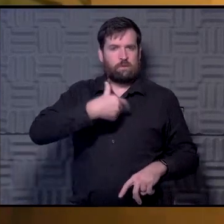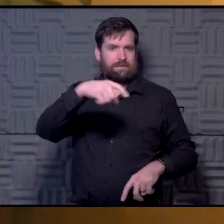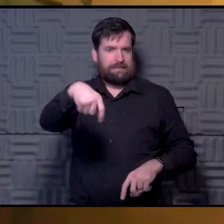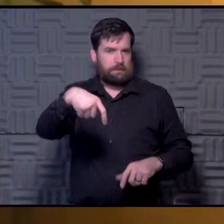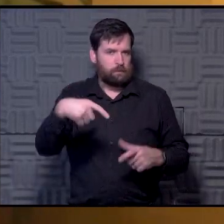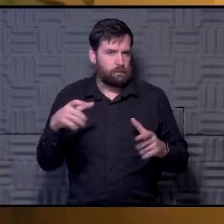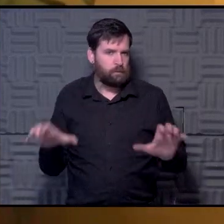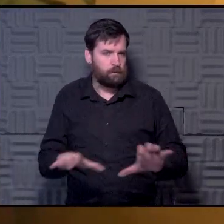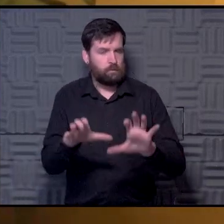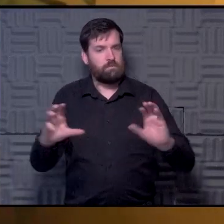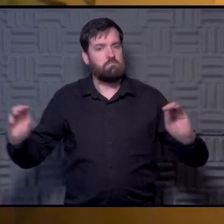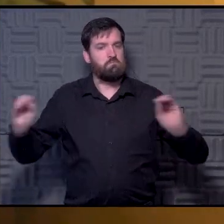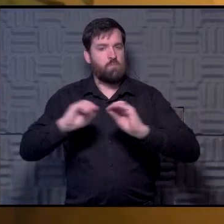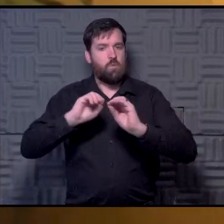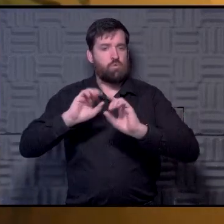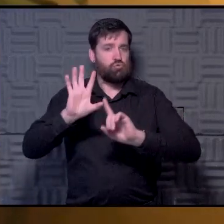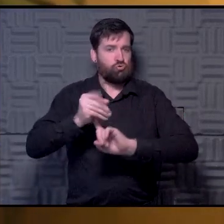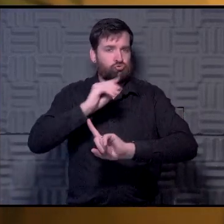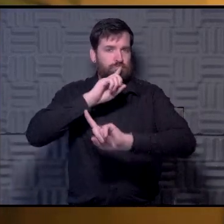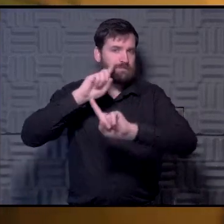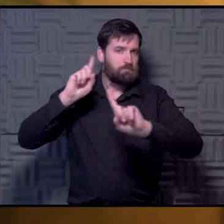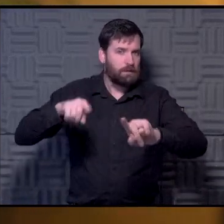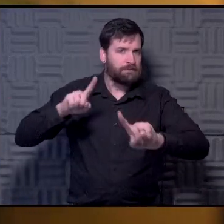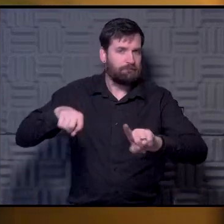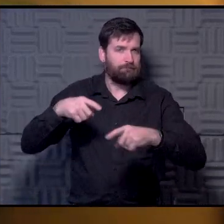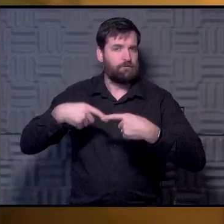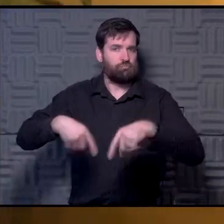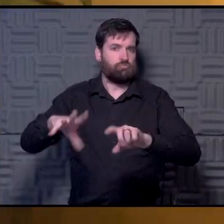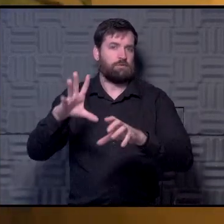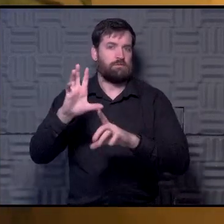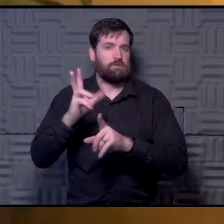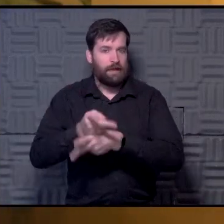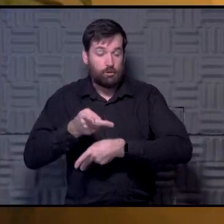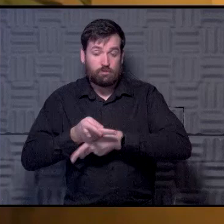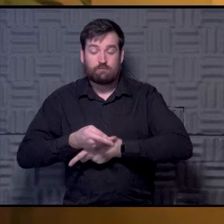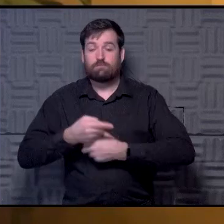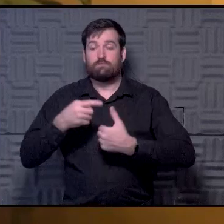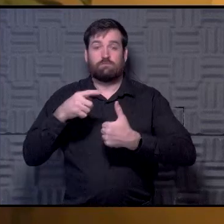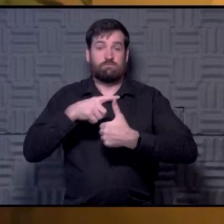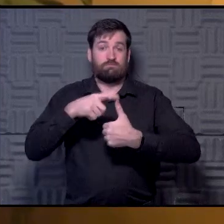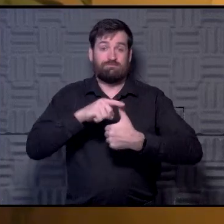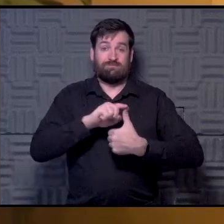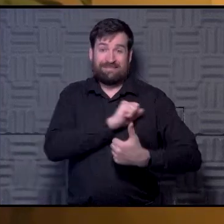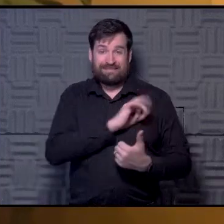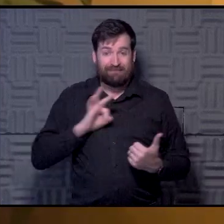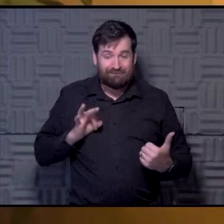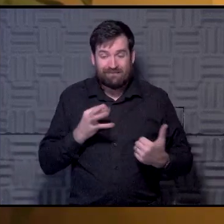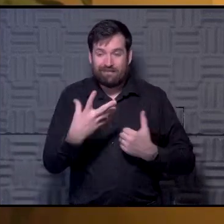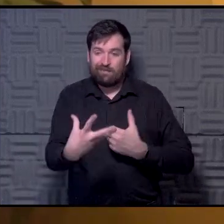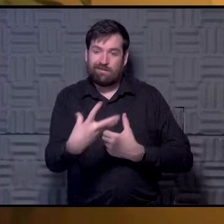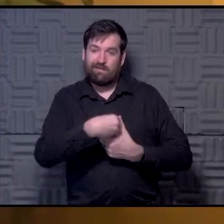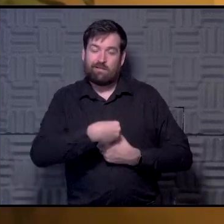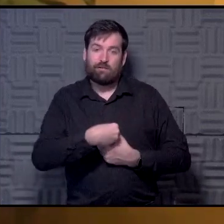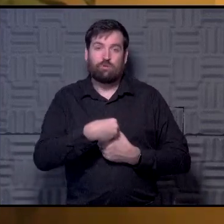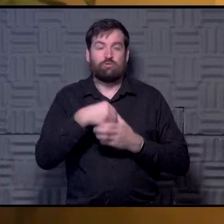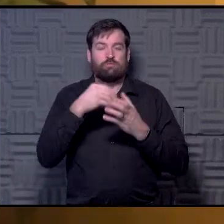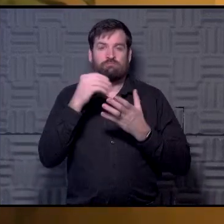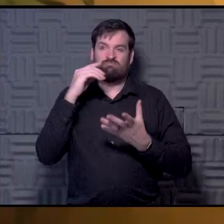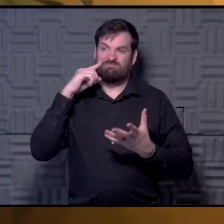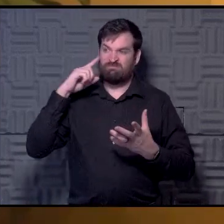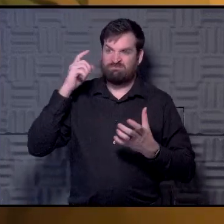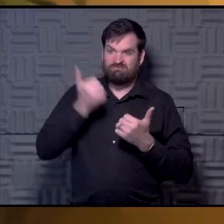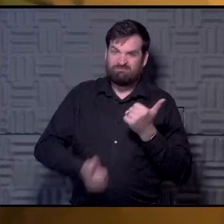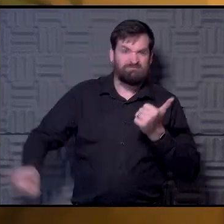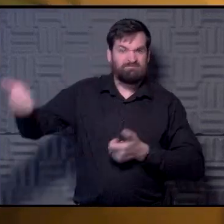more culturally responsive in care? That starts with workforce, to include governance, all the way down